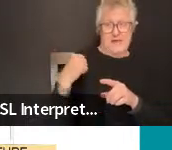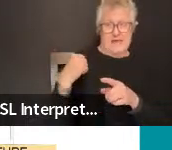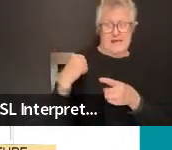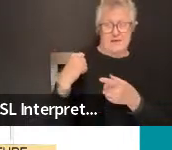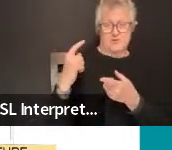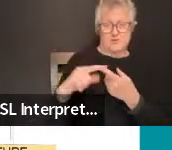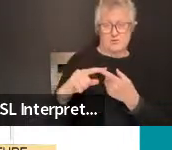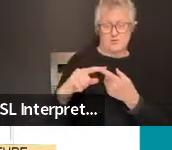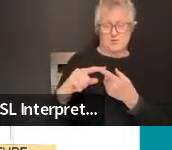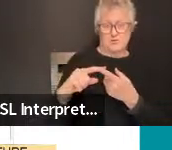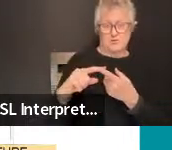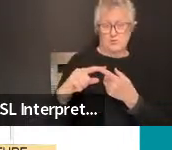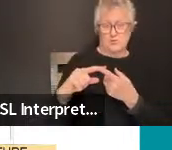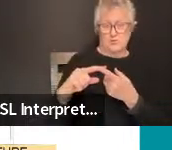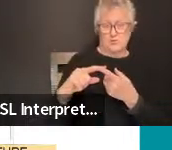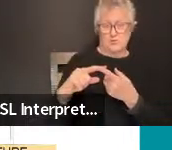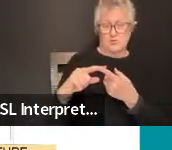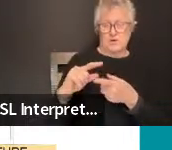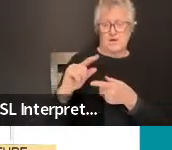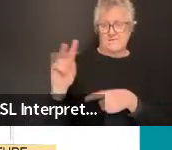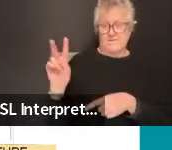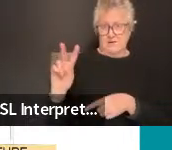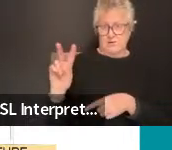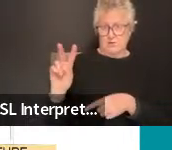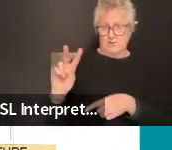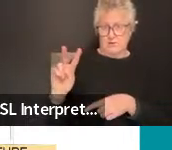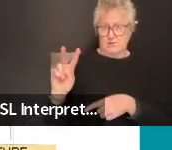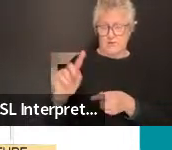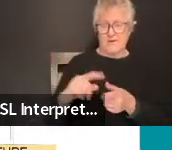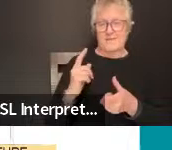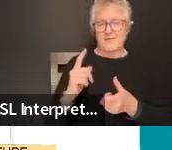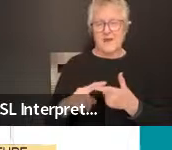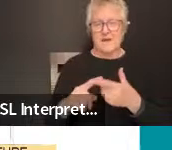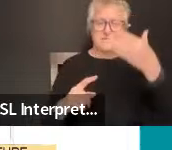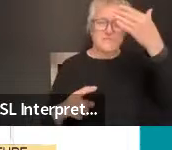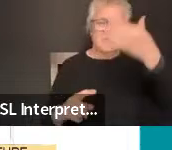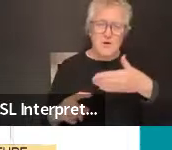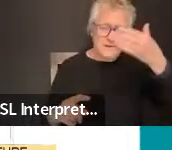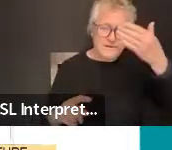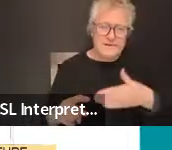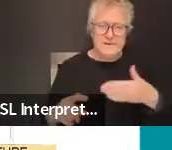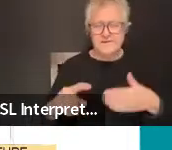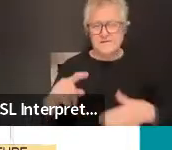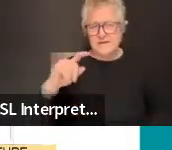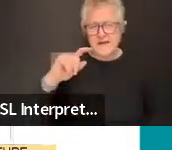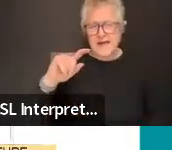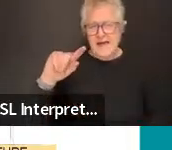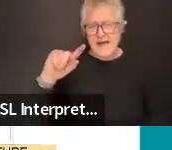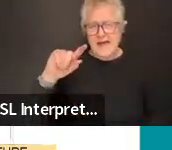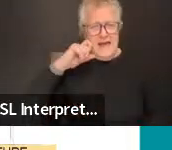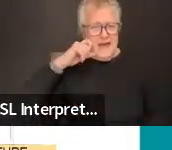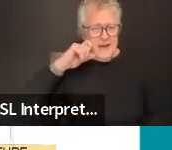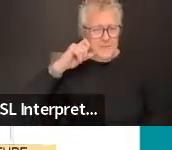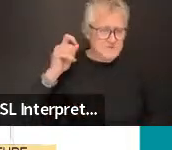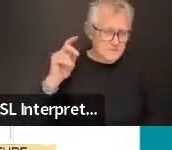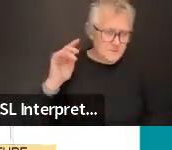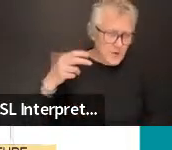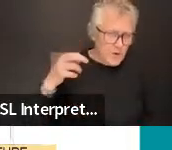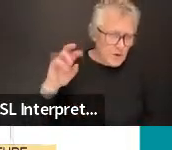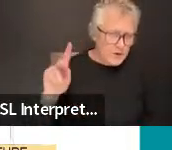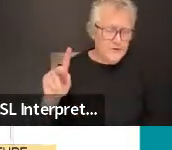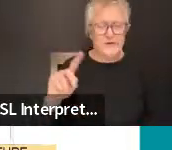this would be Apple Tree Park and Fort Vancouver. So just to orient you. Yeah, that's great.